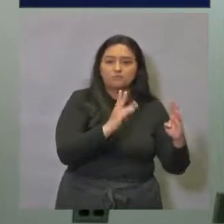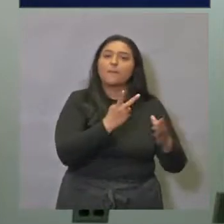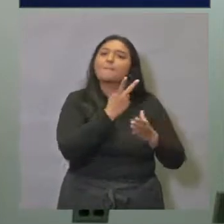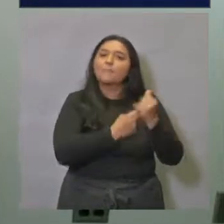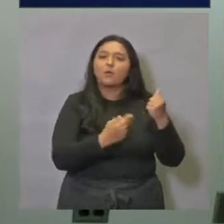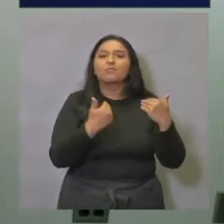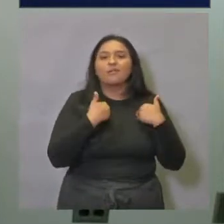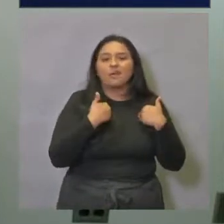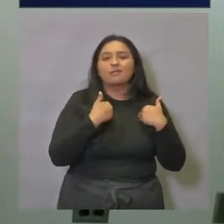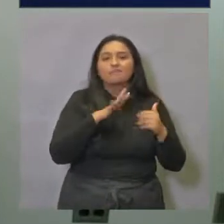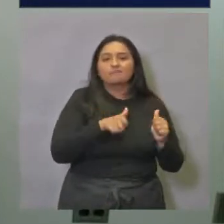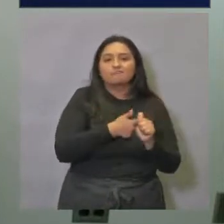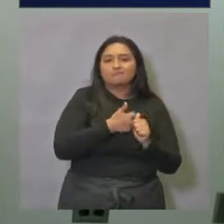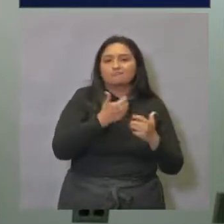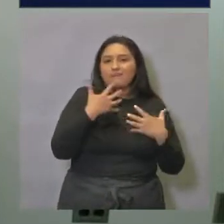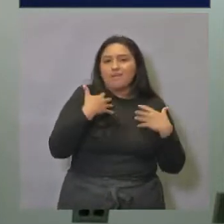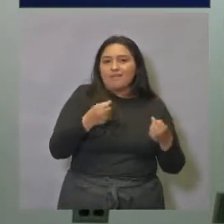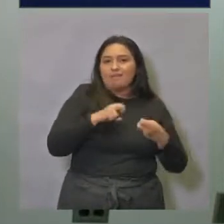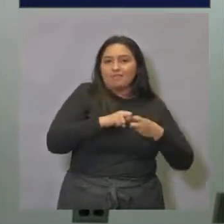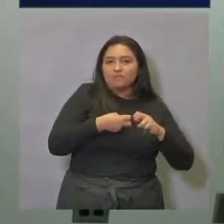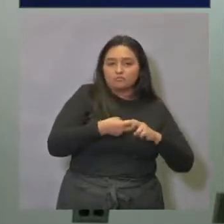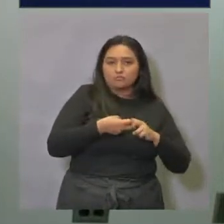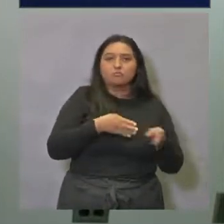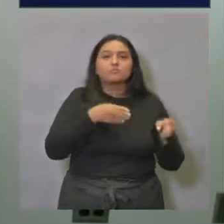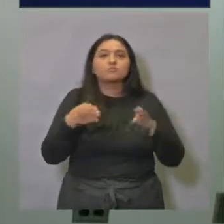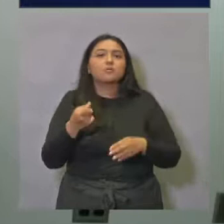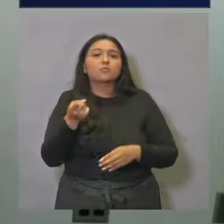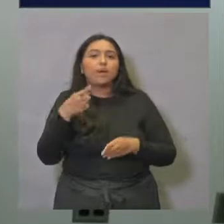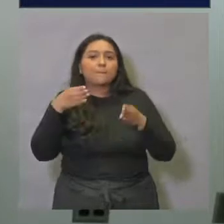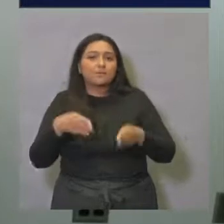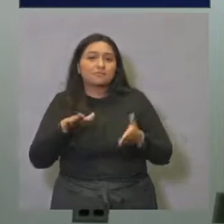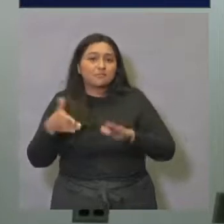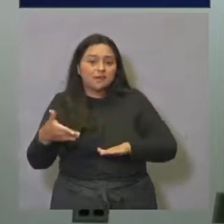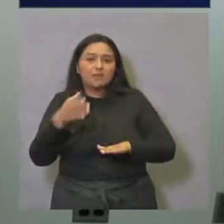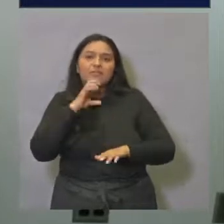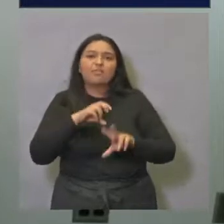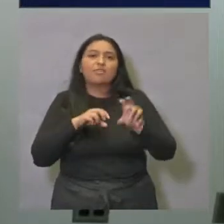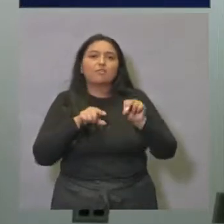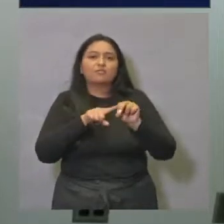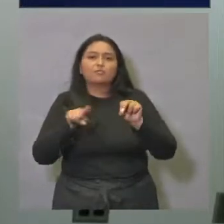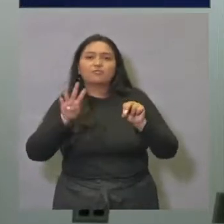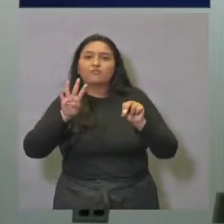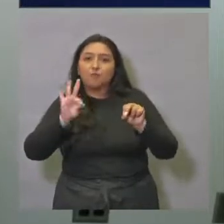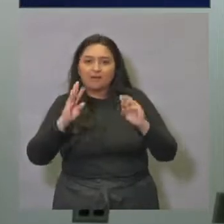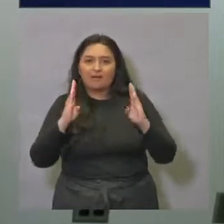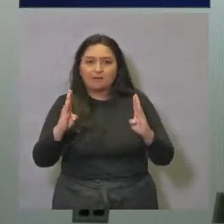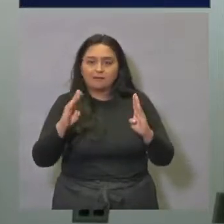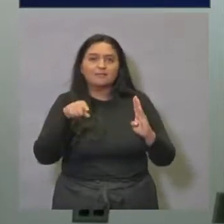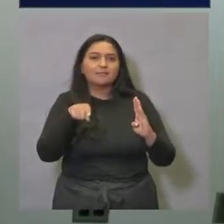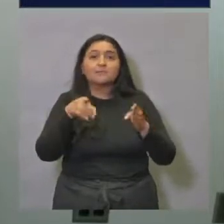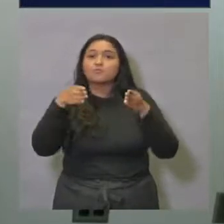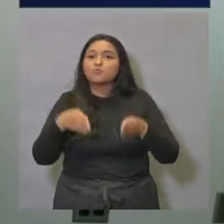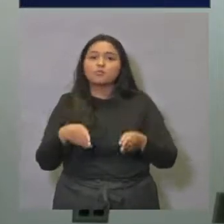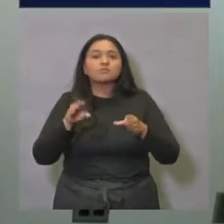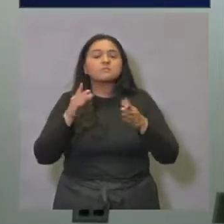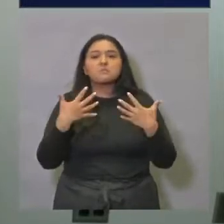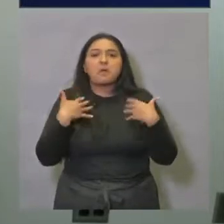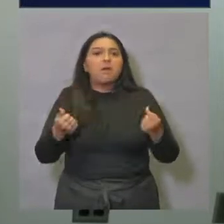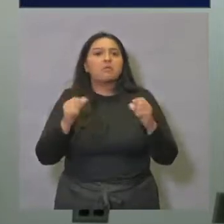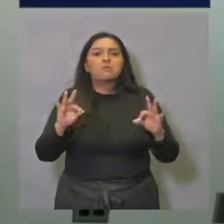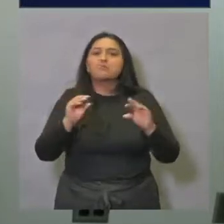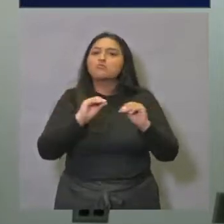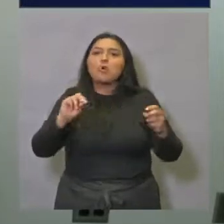health conditions. 1 person who died was between the ages of 30 and 49, and this person had no underlying health